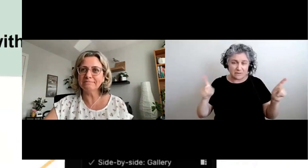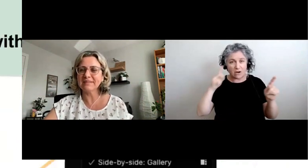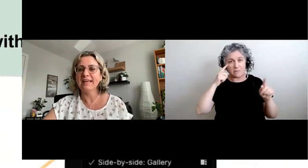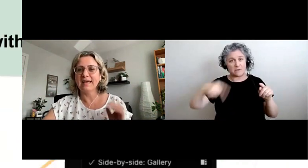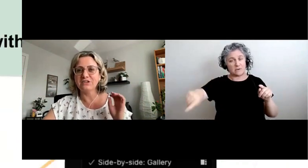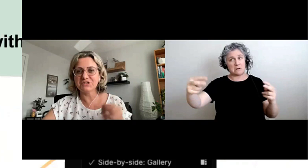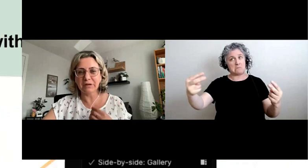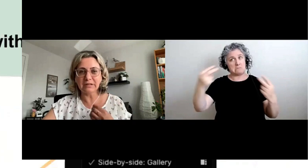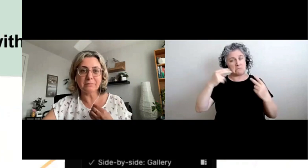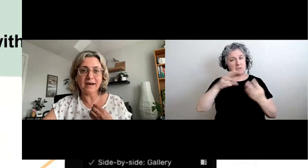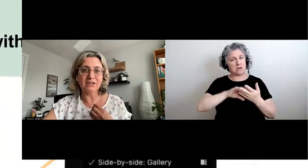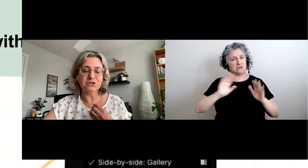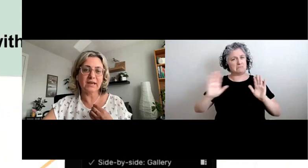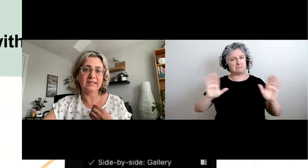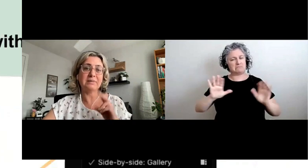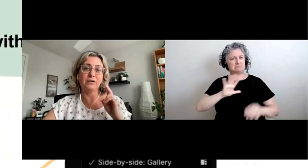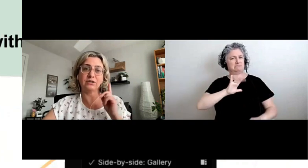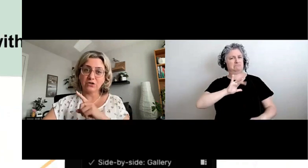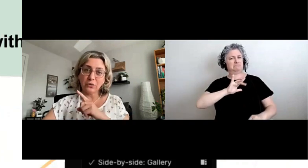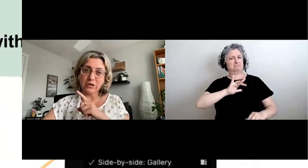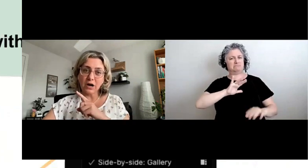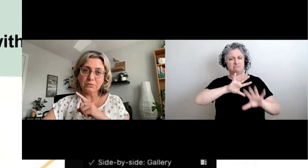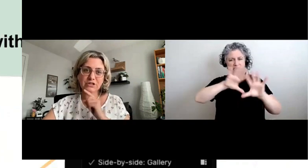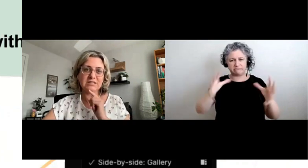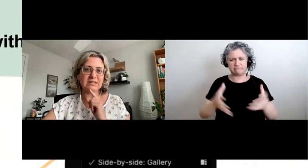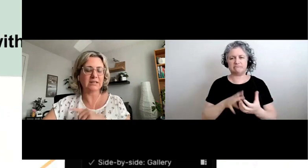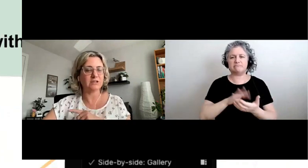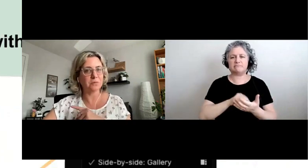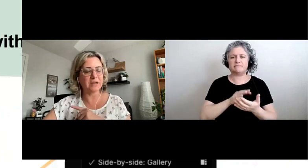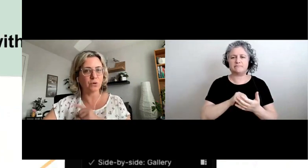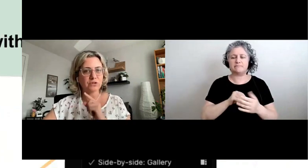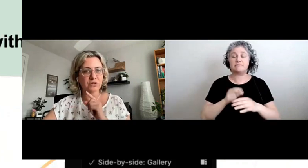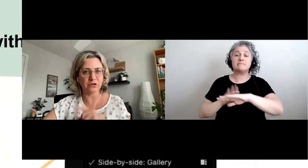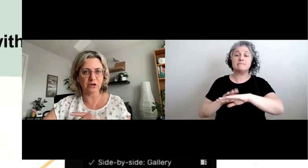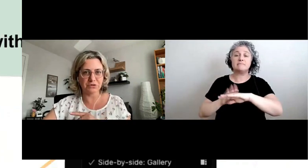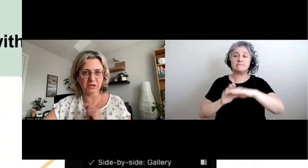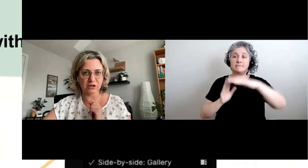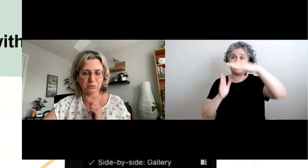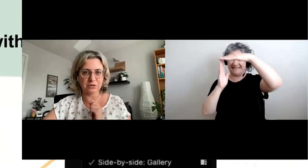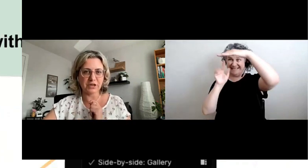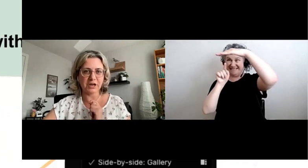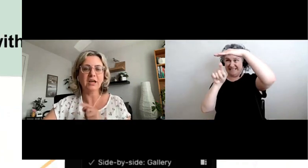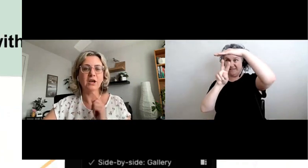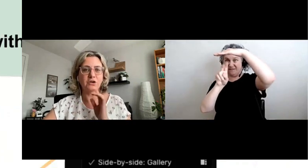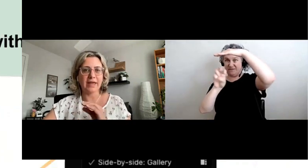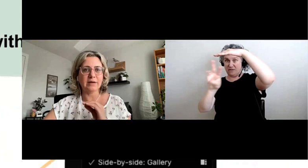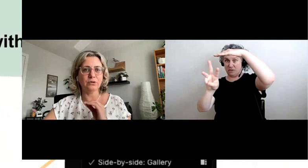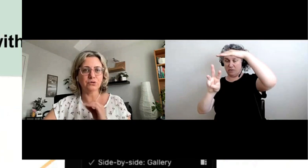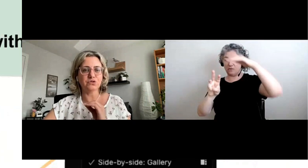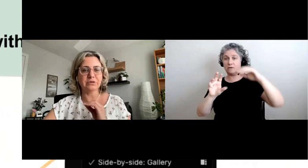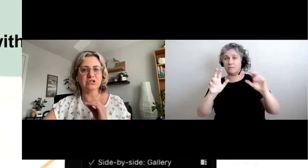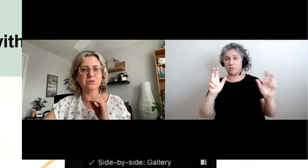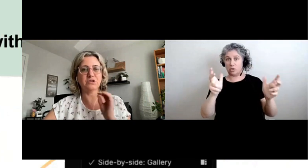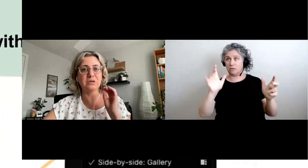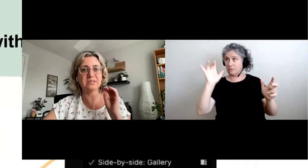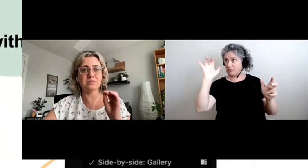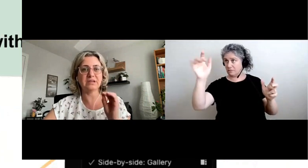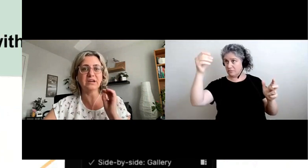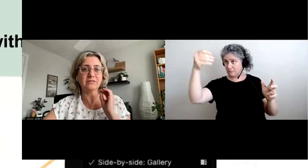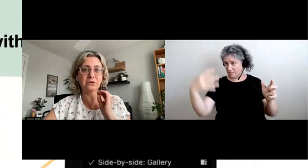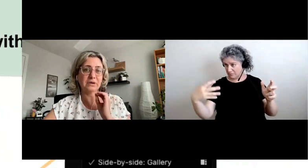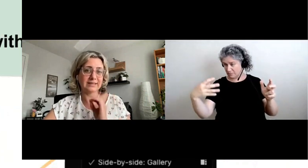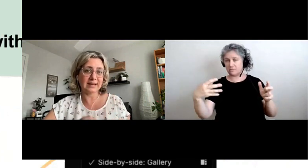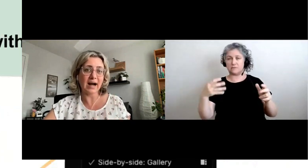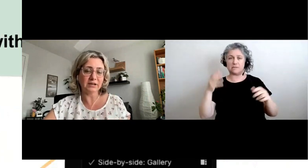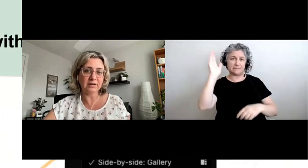on and just quickly remind you again about the viewing options in the top right corner. If you're using a computer, you're able to switch between